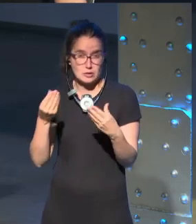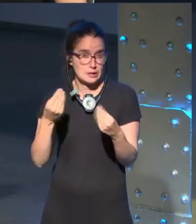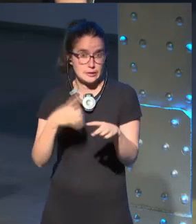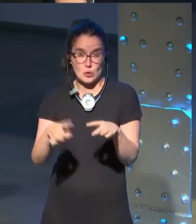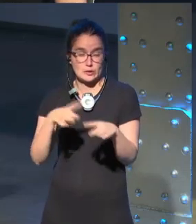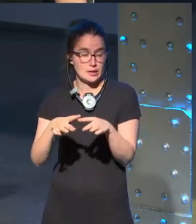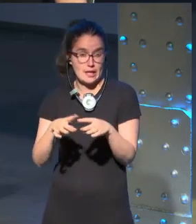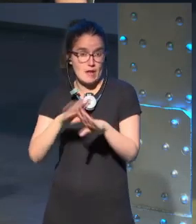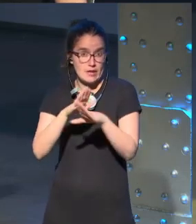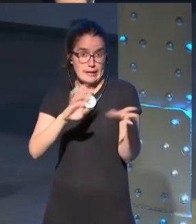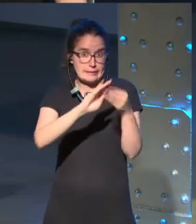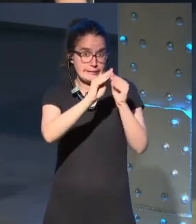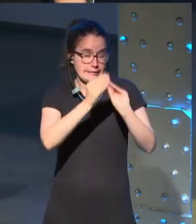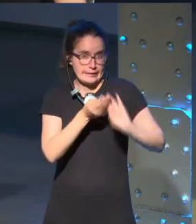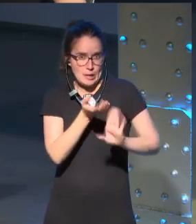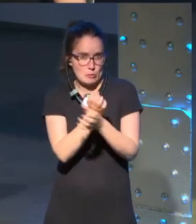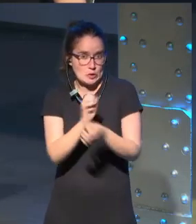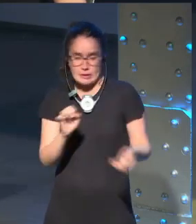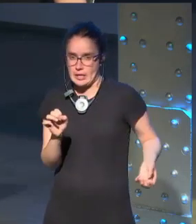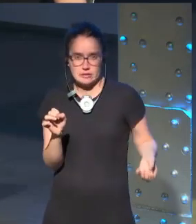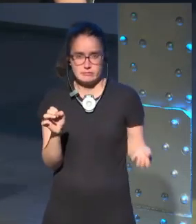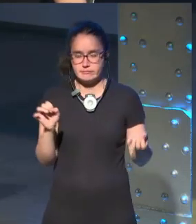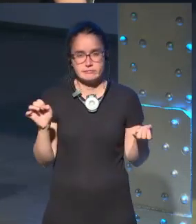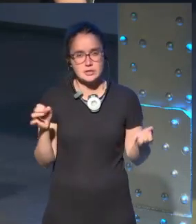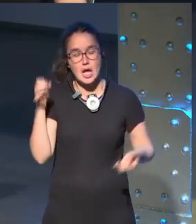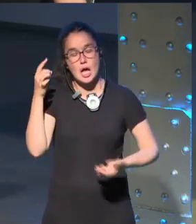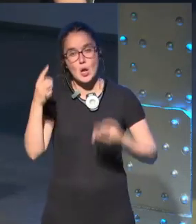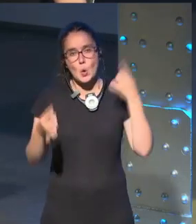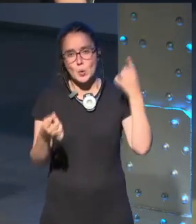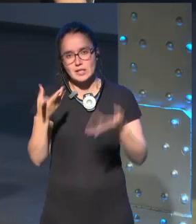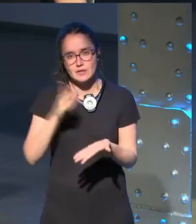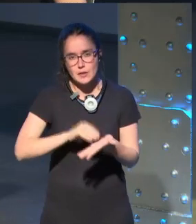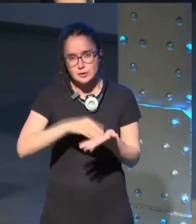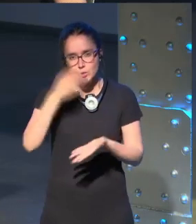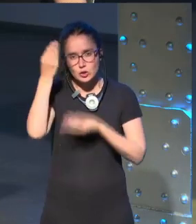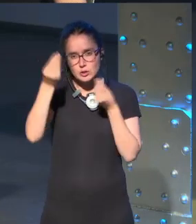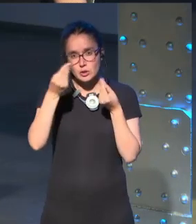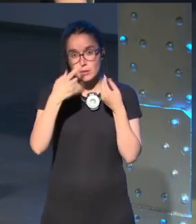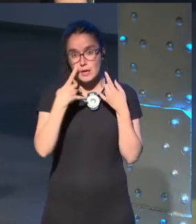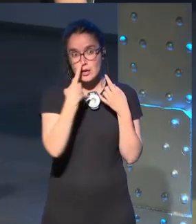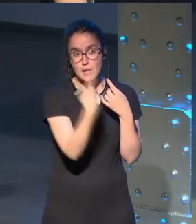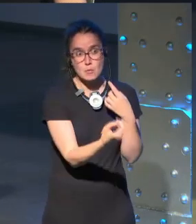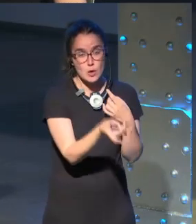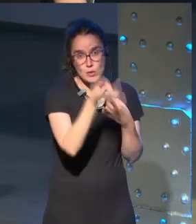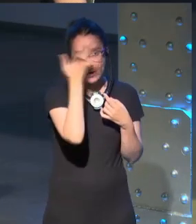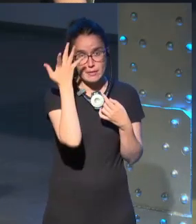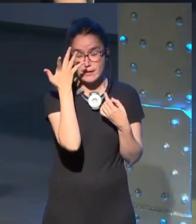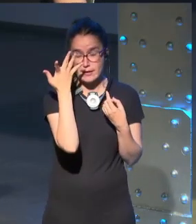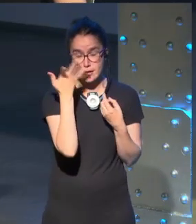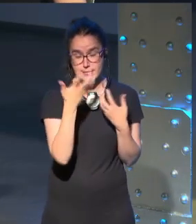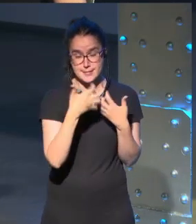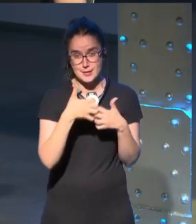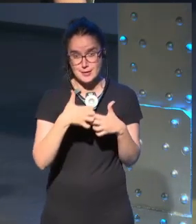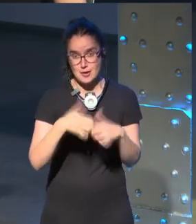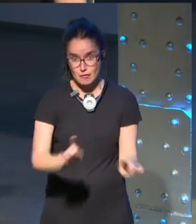anymore. There'll be things. Sometimes I'm in love with an idea that doesn't fit anymore, and then that goes into